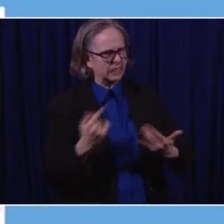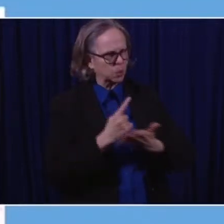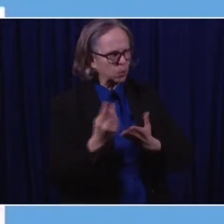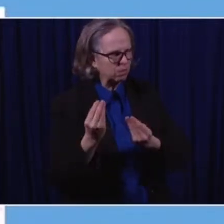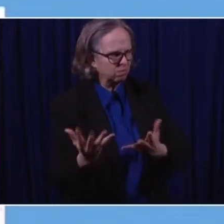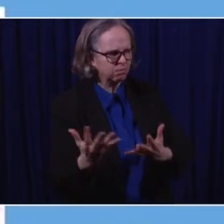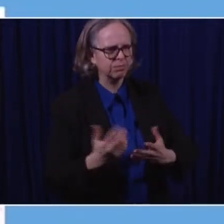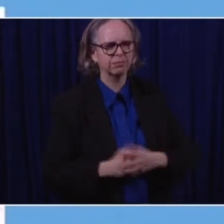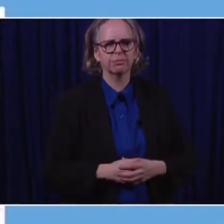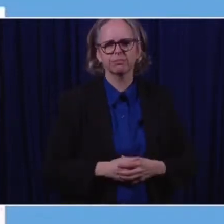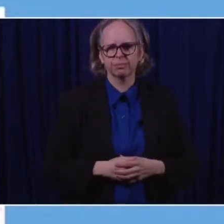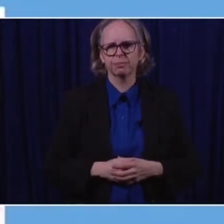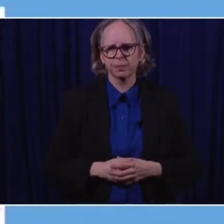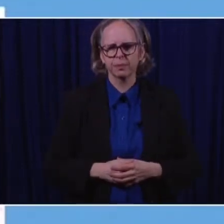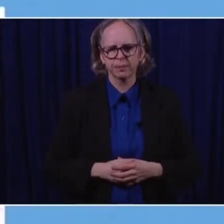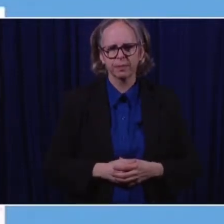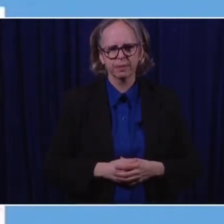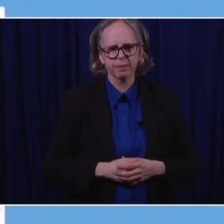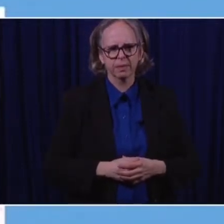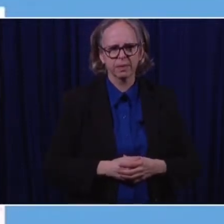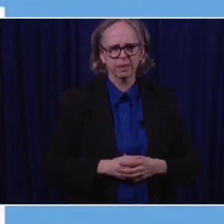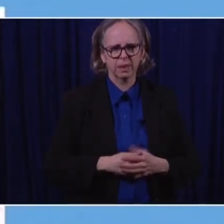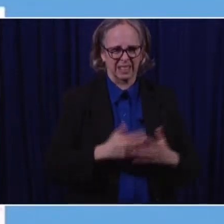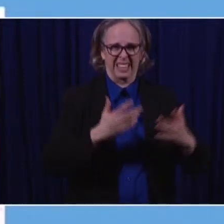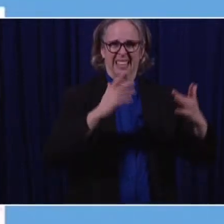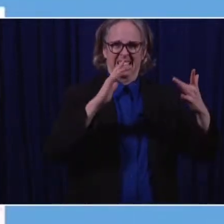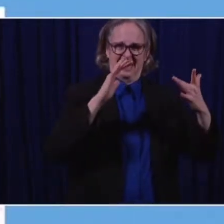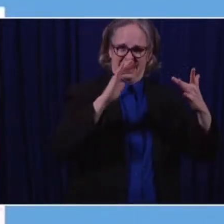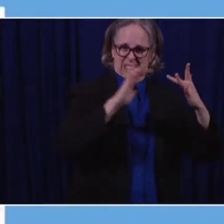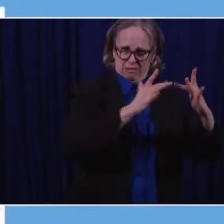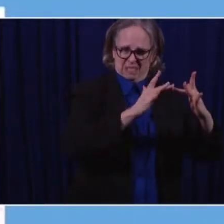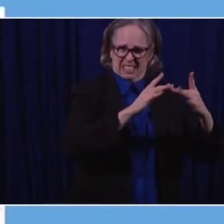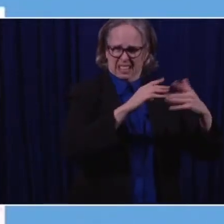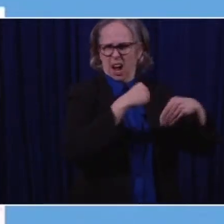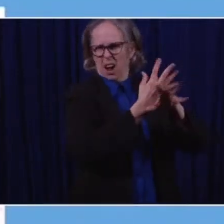snapshot every week, and you can see that the numbers have changed. The percentage